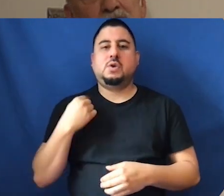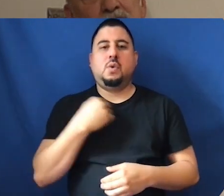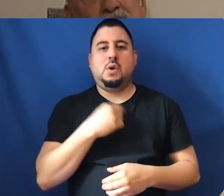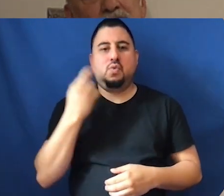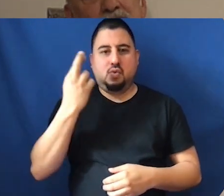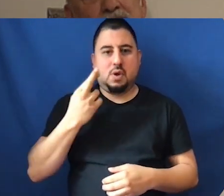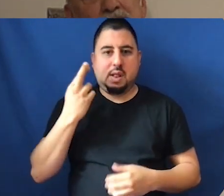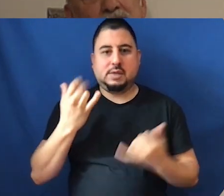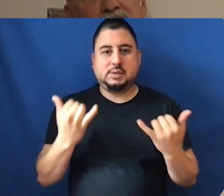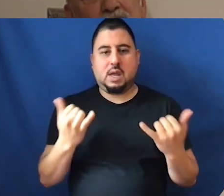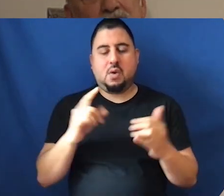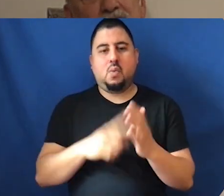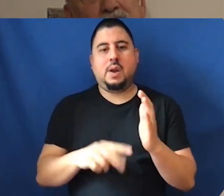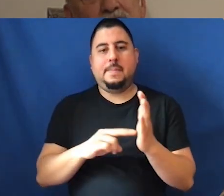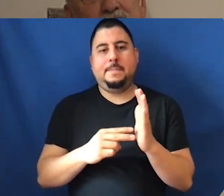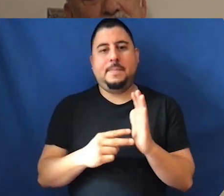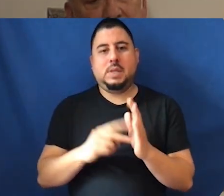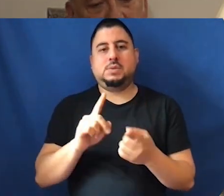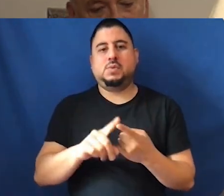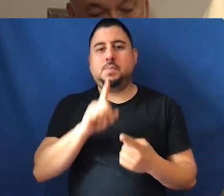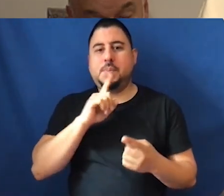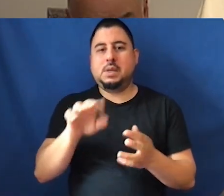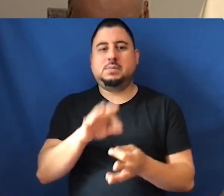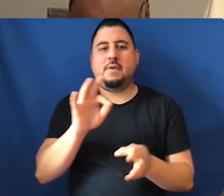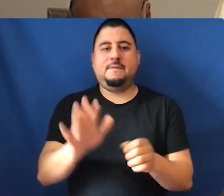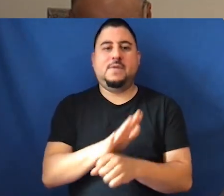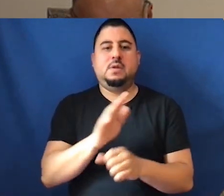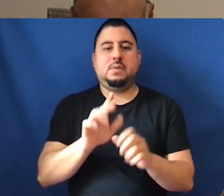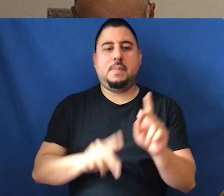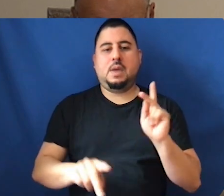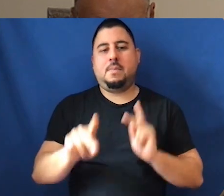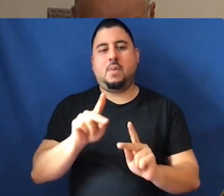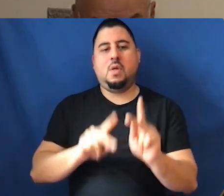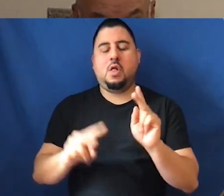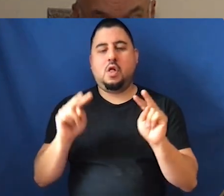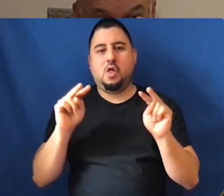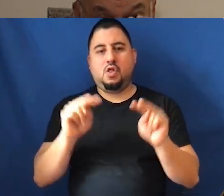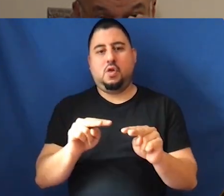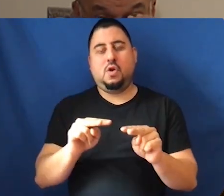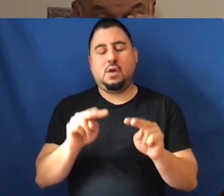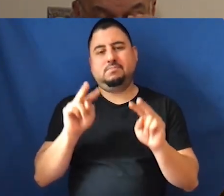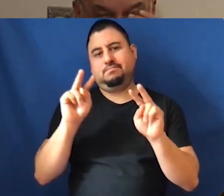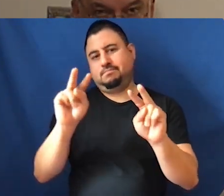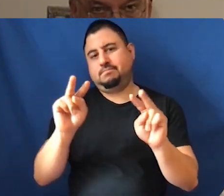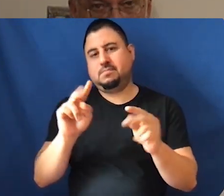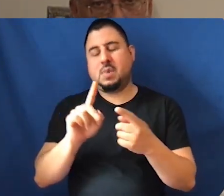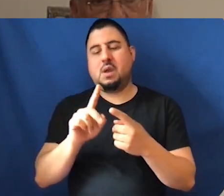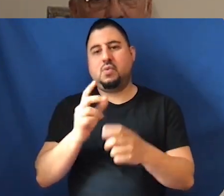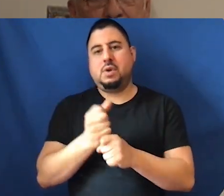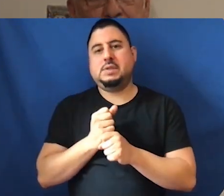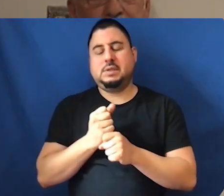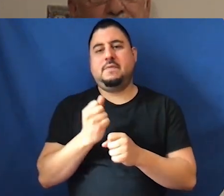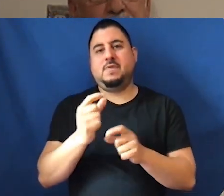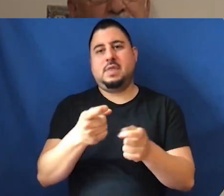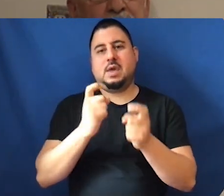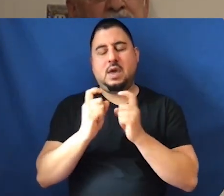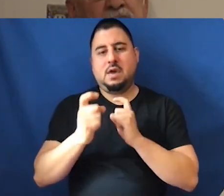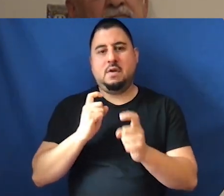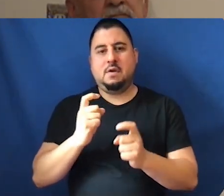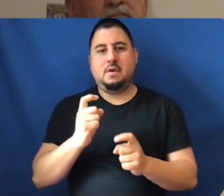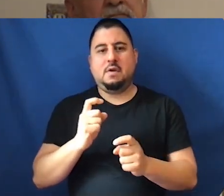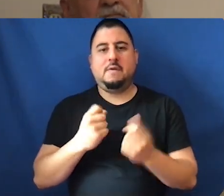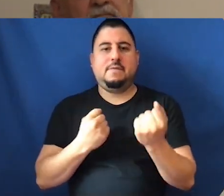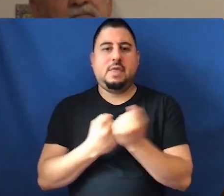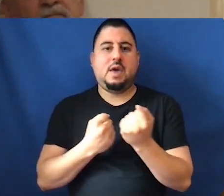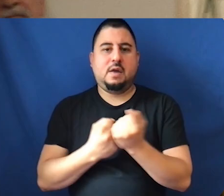here and now what it means to be a Spirit-filled people, looking forward to and receiving the gift of the